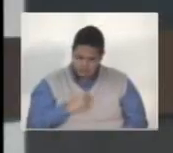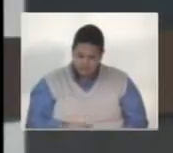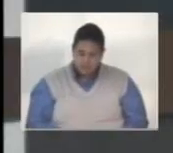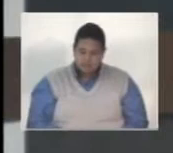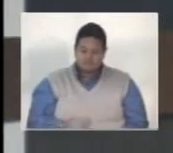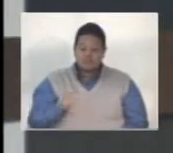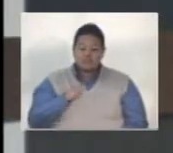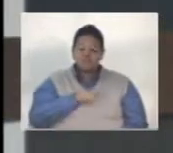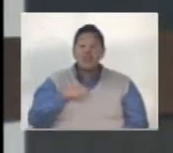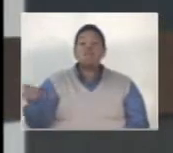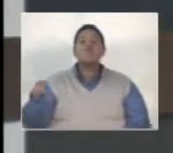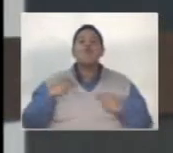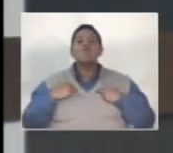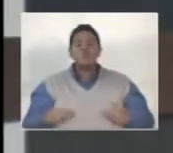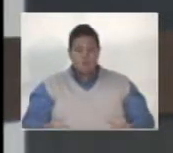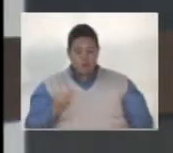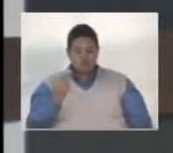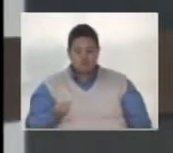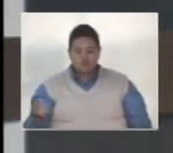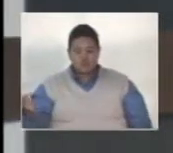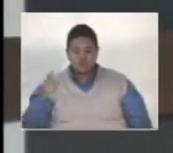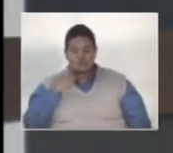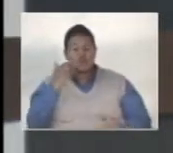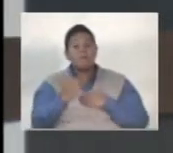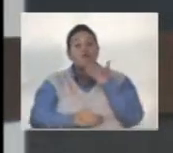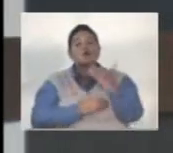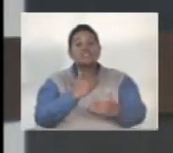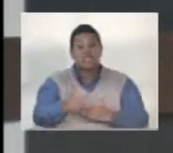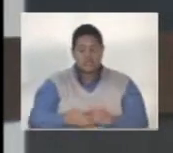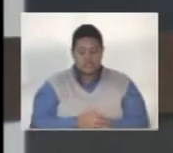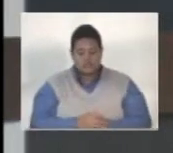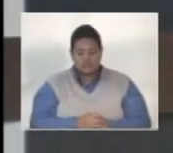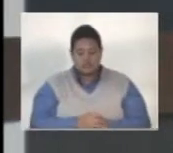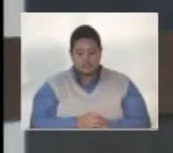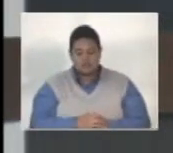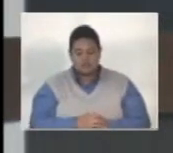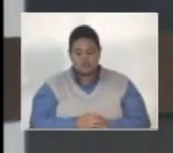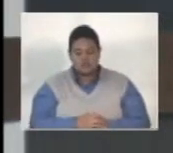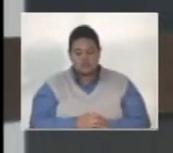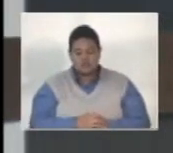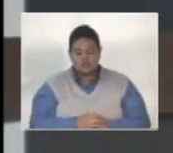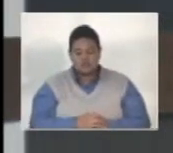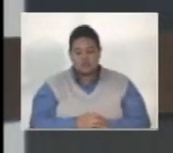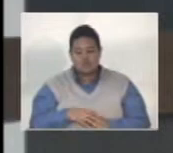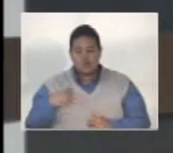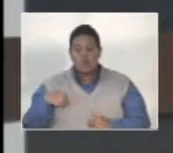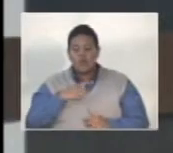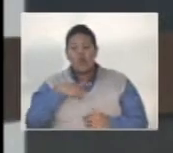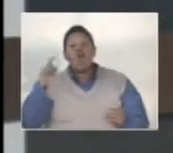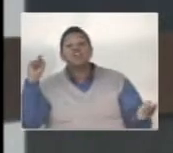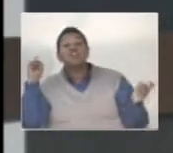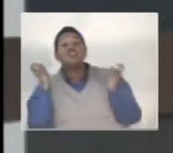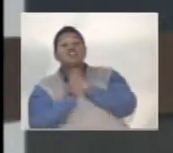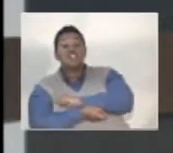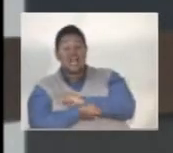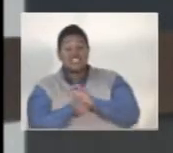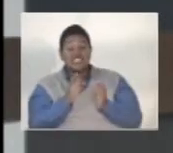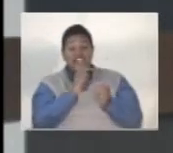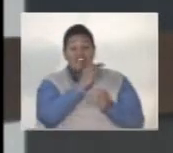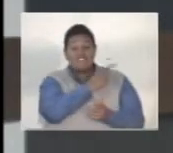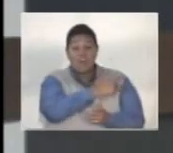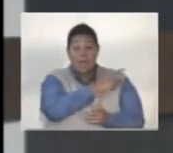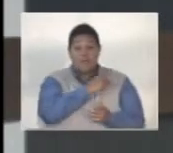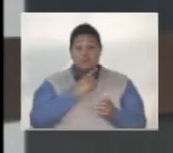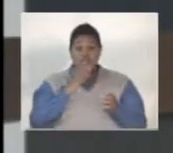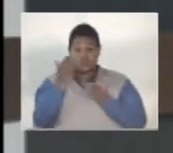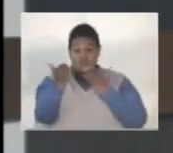The transfer of human resources in process, Mr. Speaker. We are revolutionizing pharmacy service